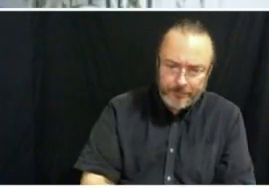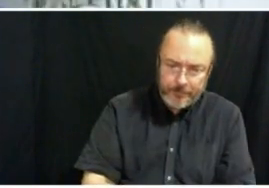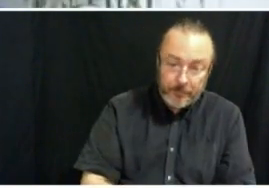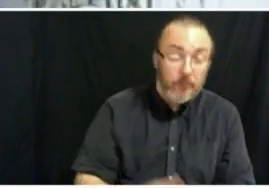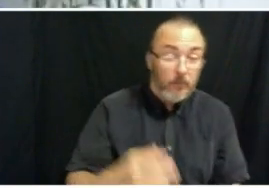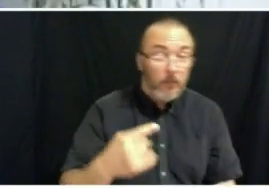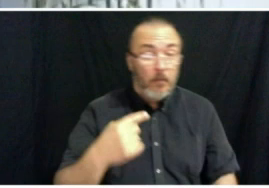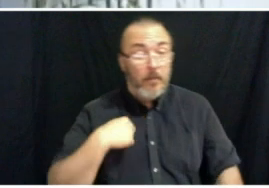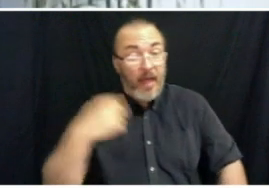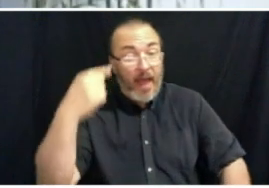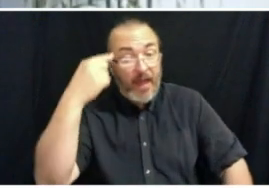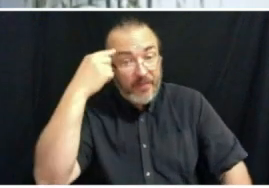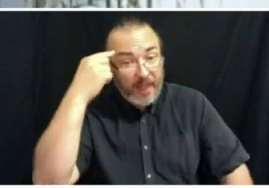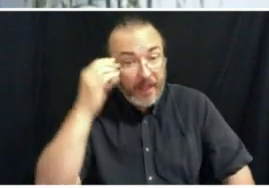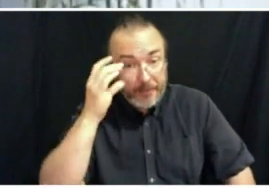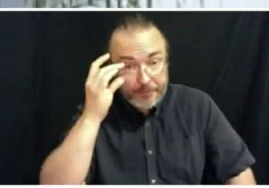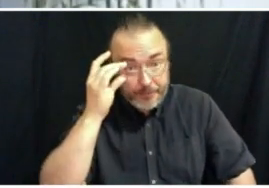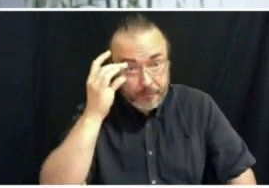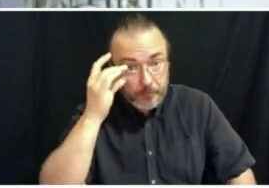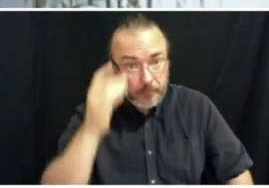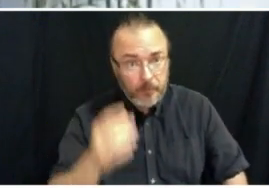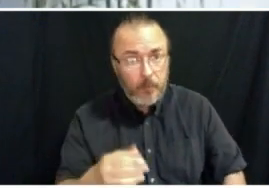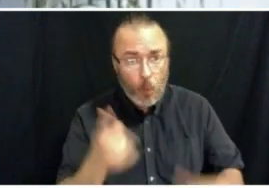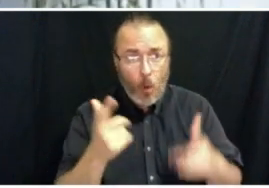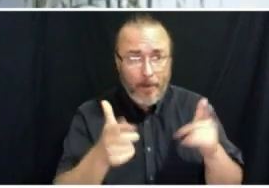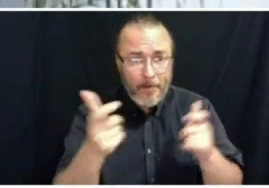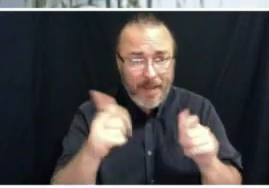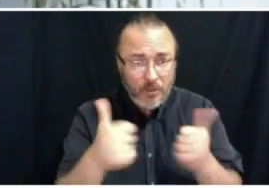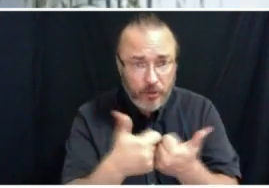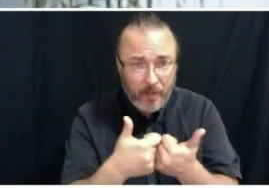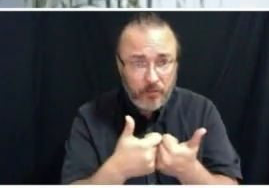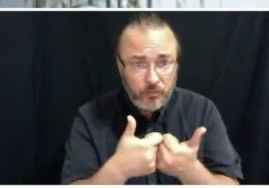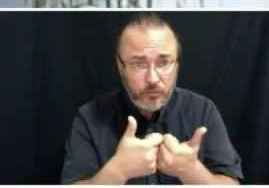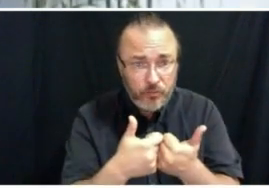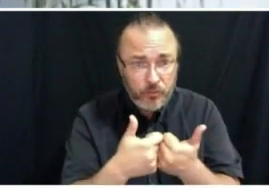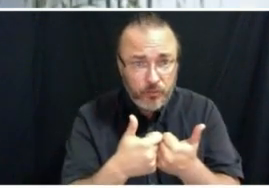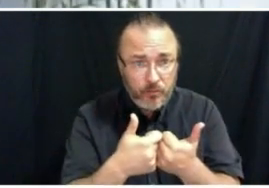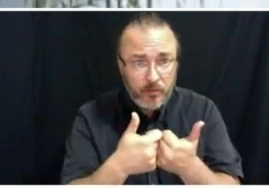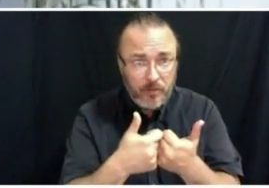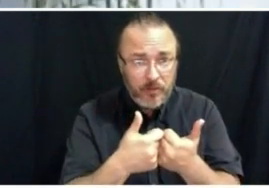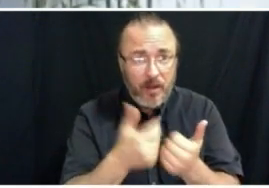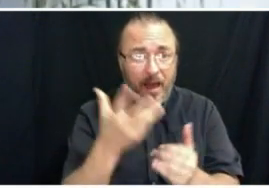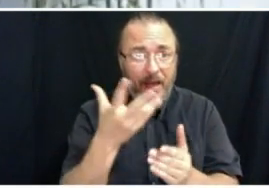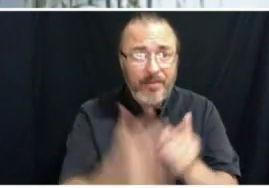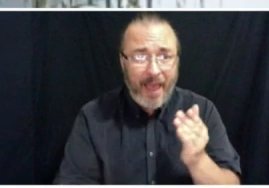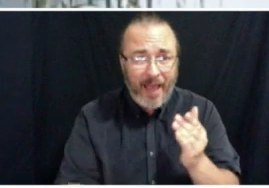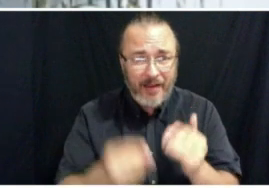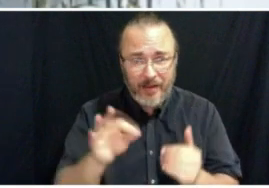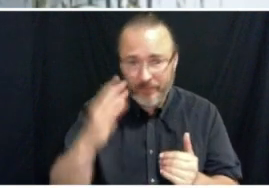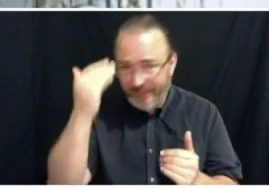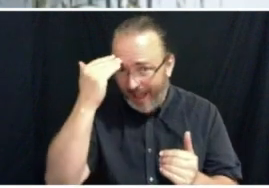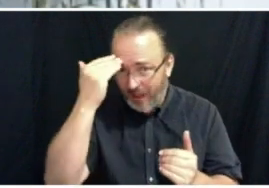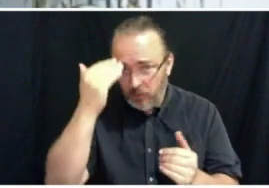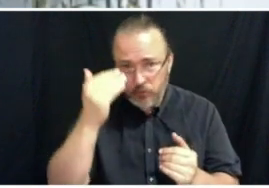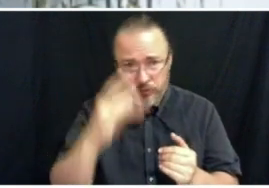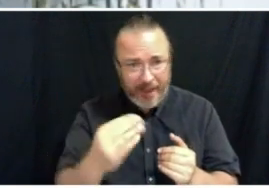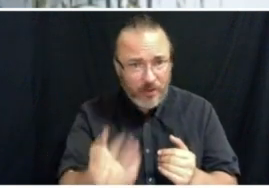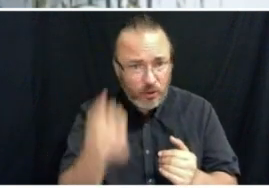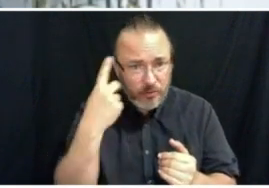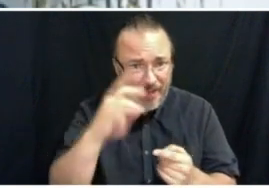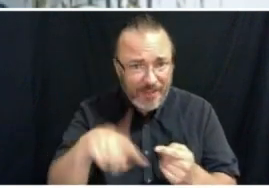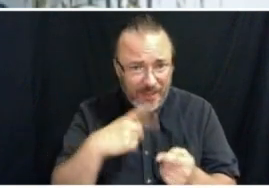of the main challenges is still a lack of knowledge and understanding of